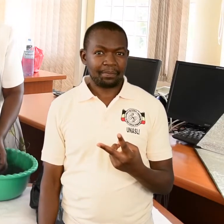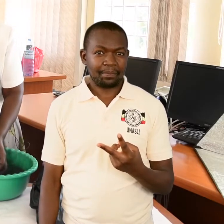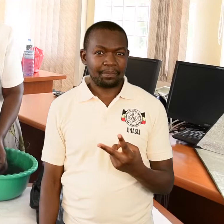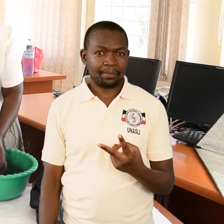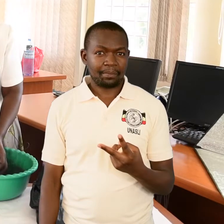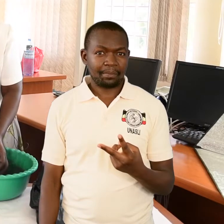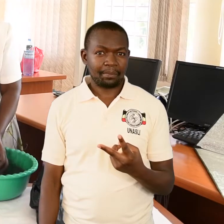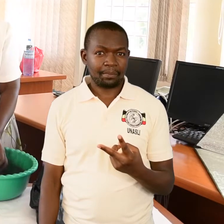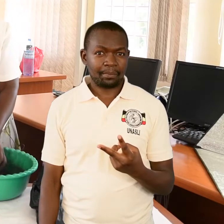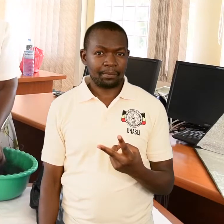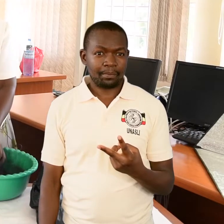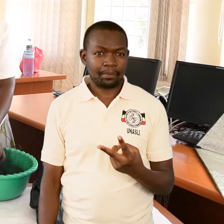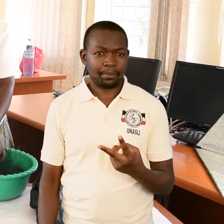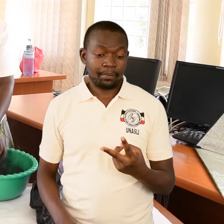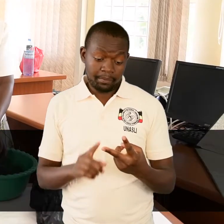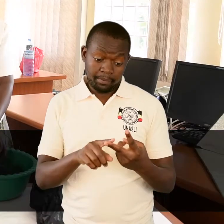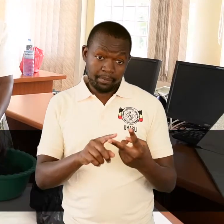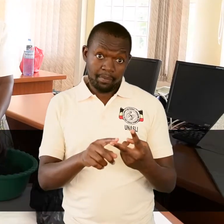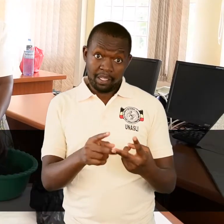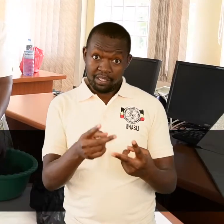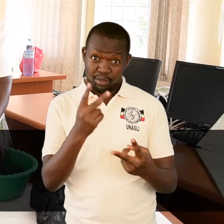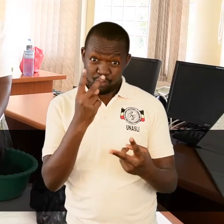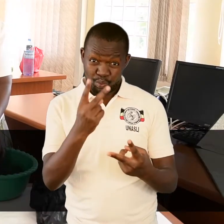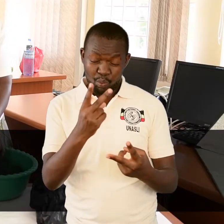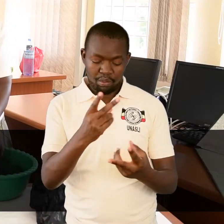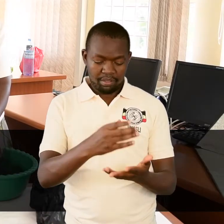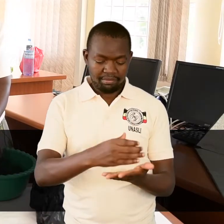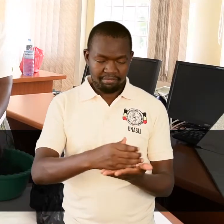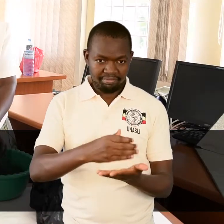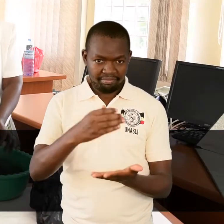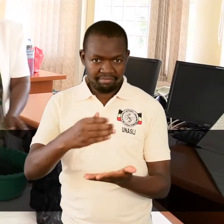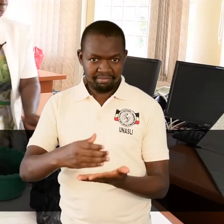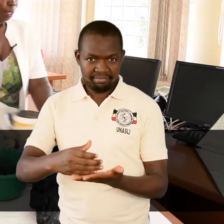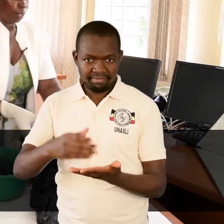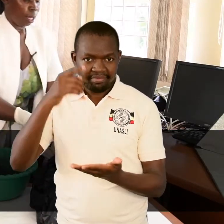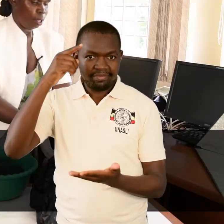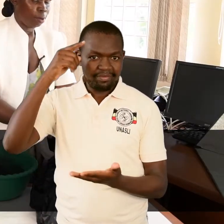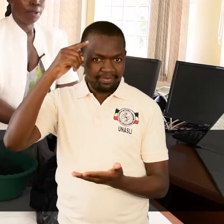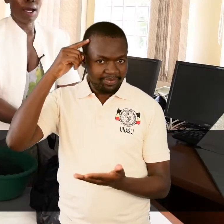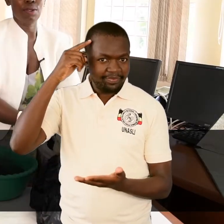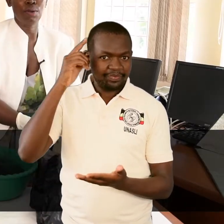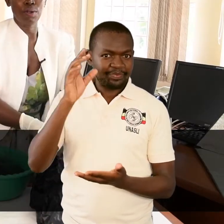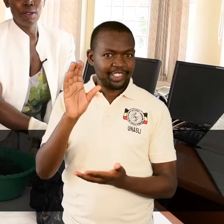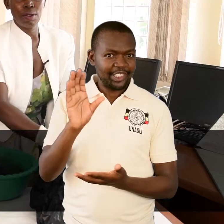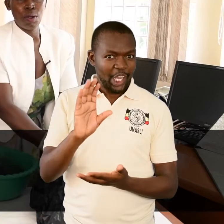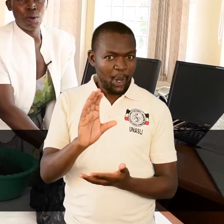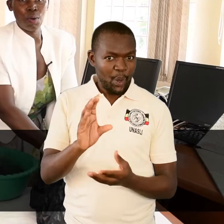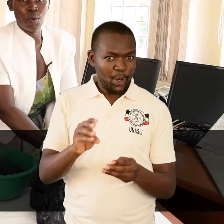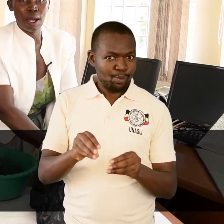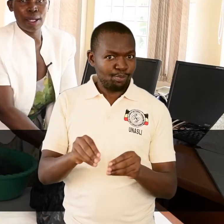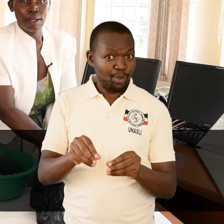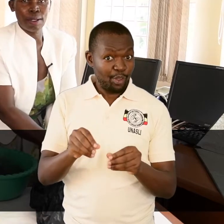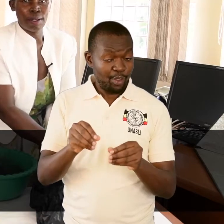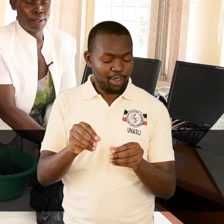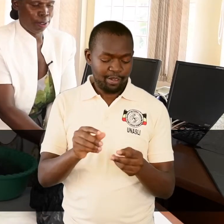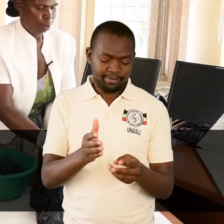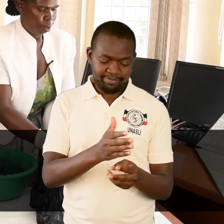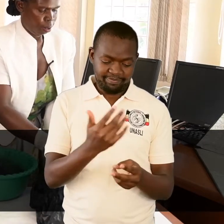Two. That is 2 cups of charcoal dust. Then we add on